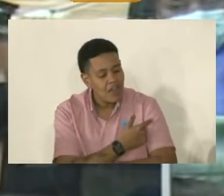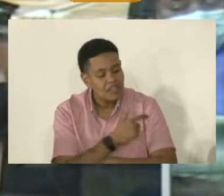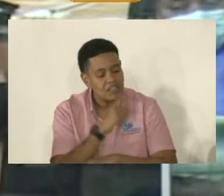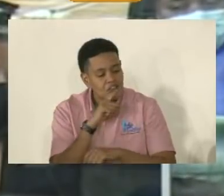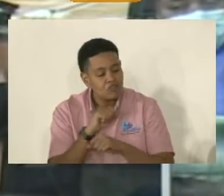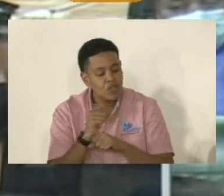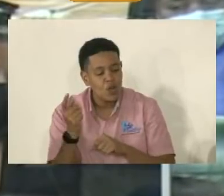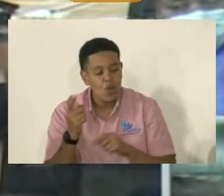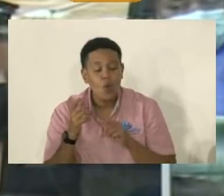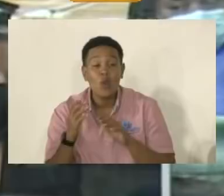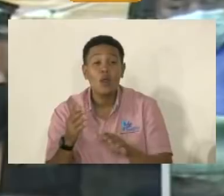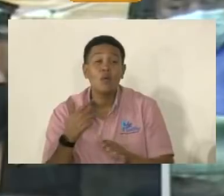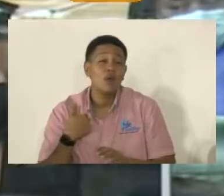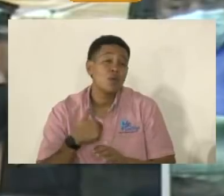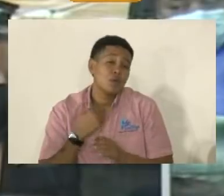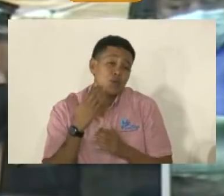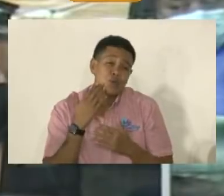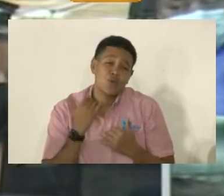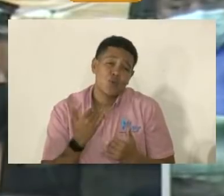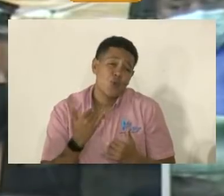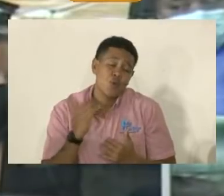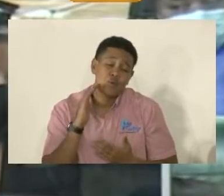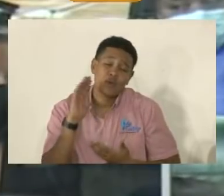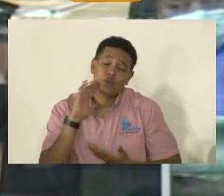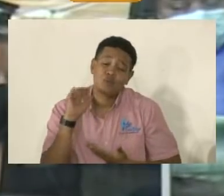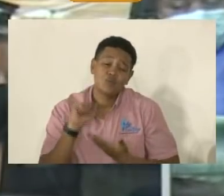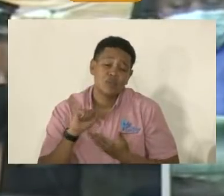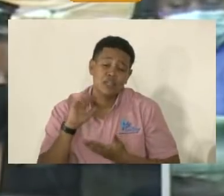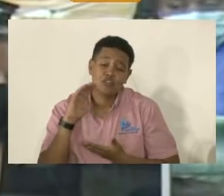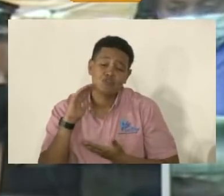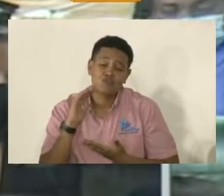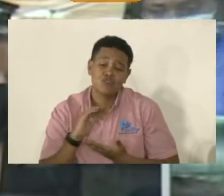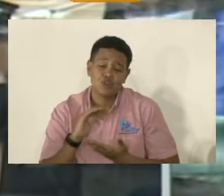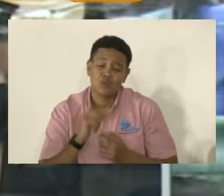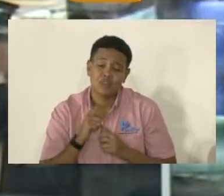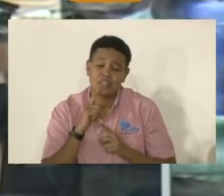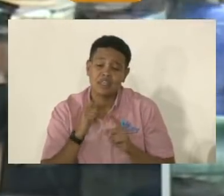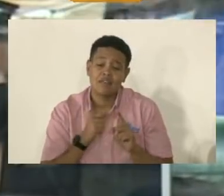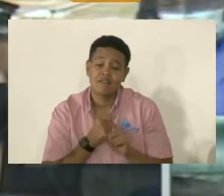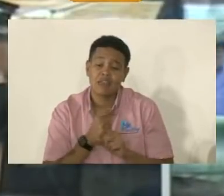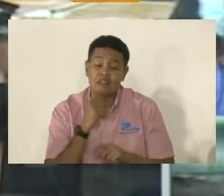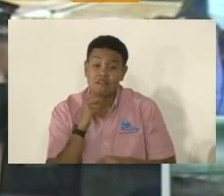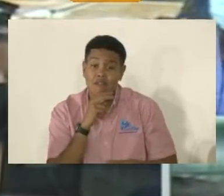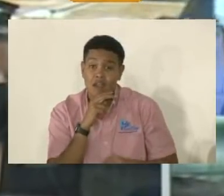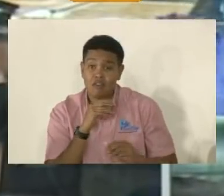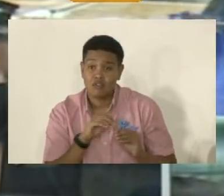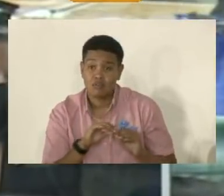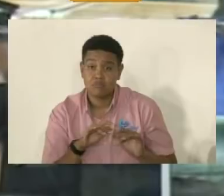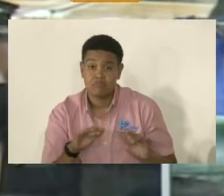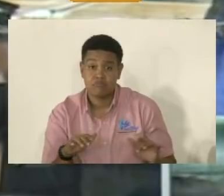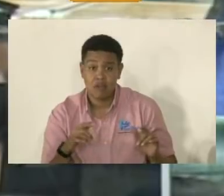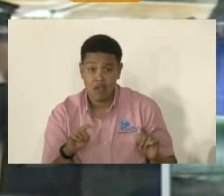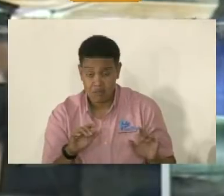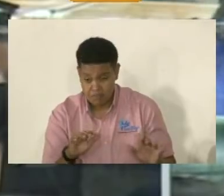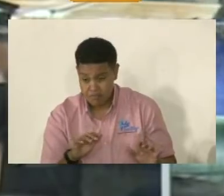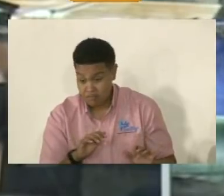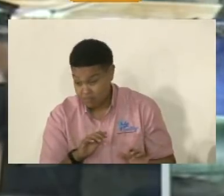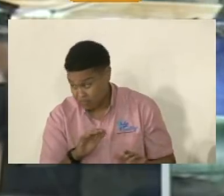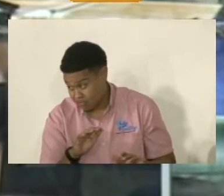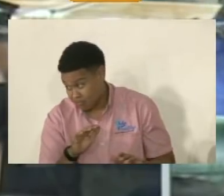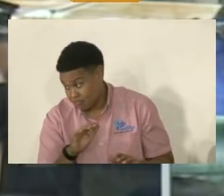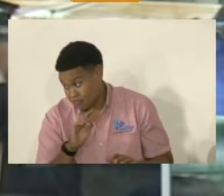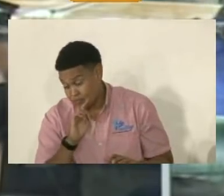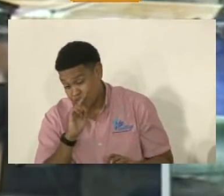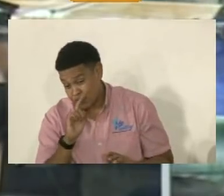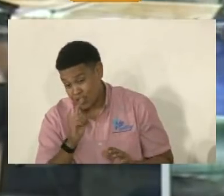only way we know right now that will reduce the effect of the virus. And